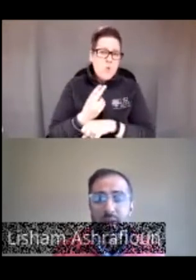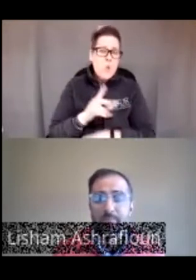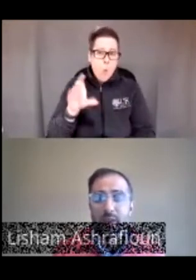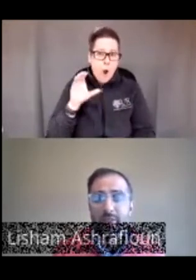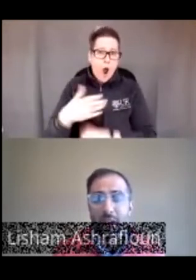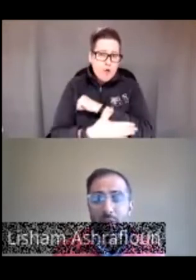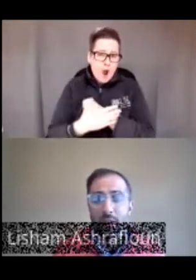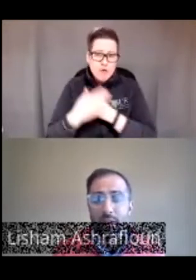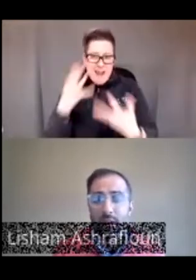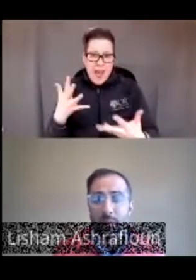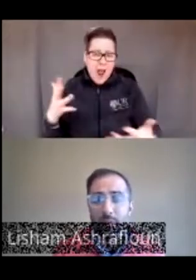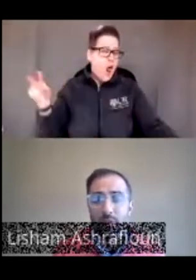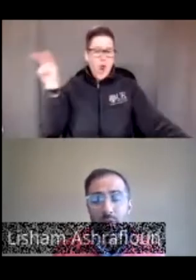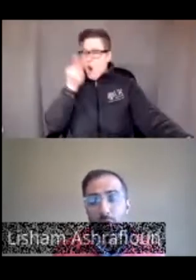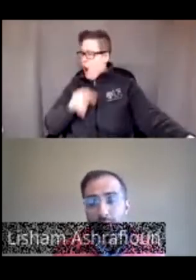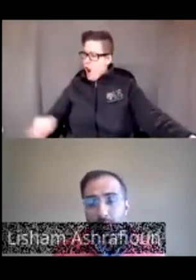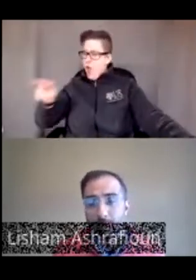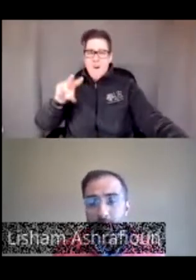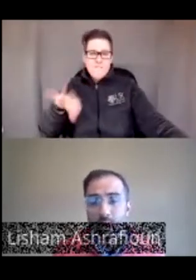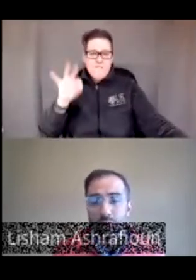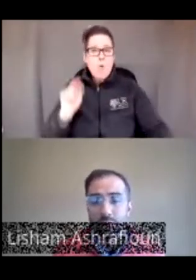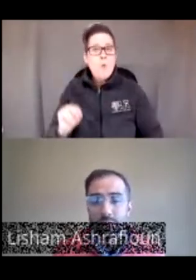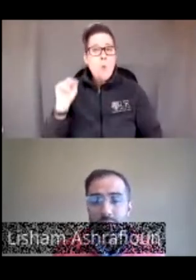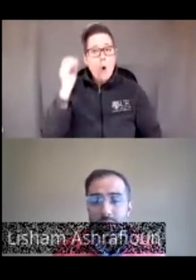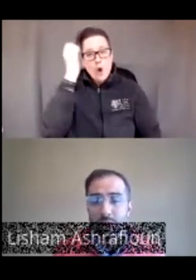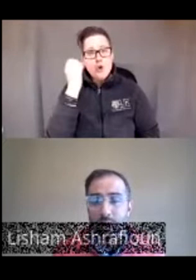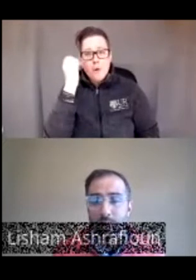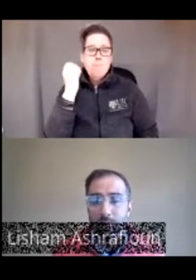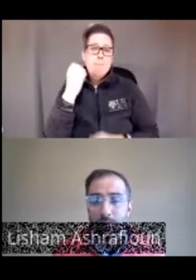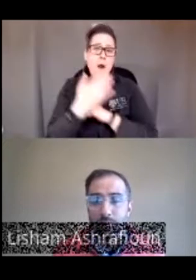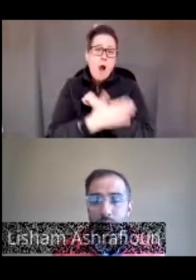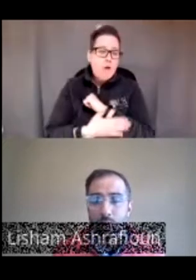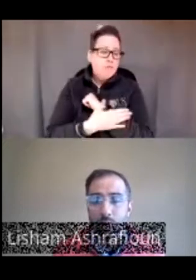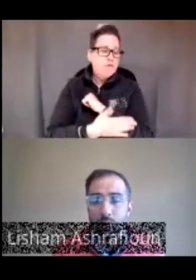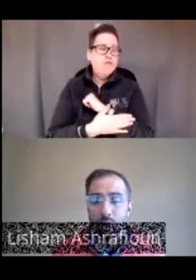countries, and they found that Northern European countries, the